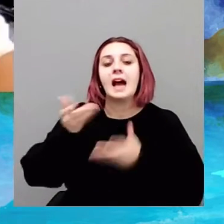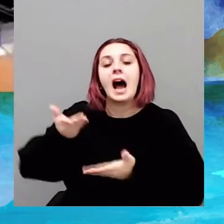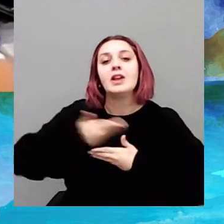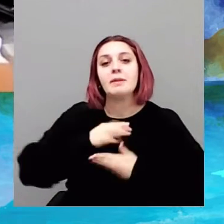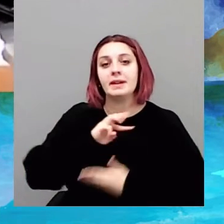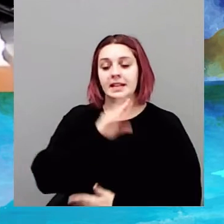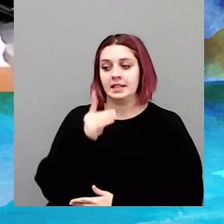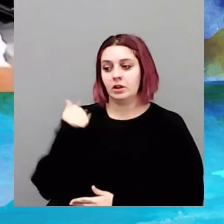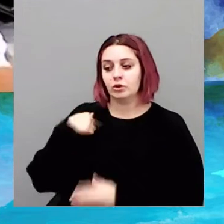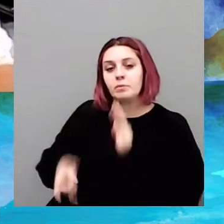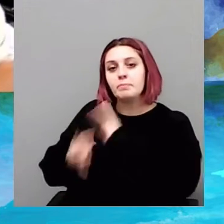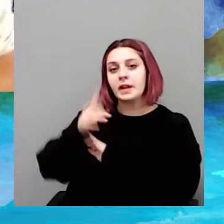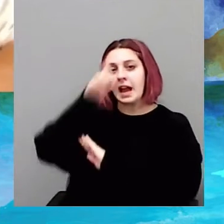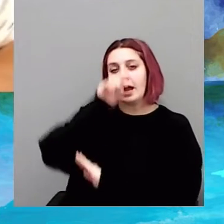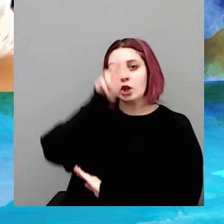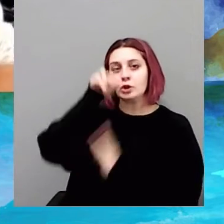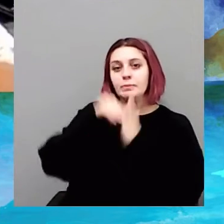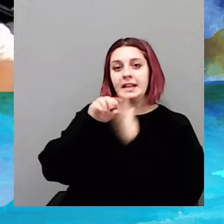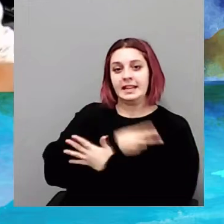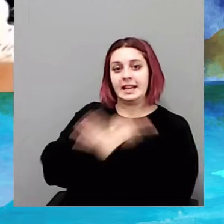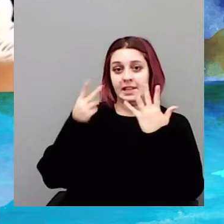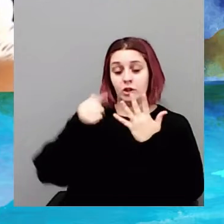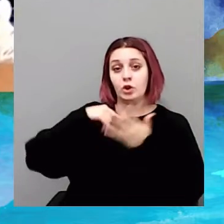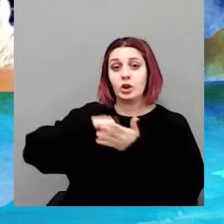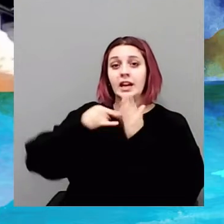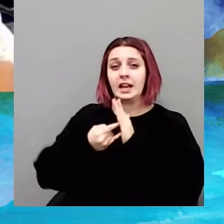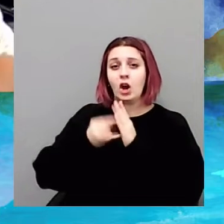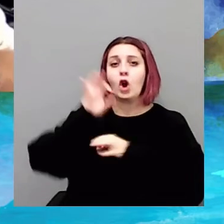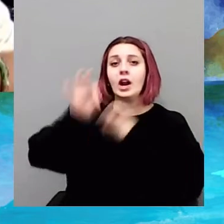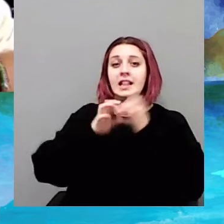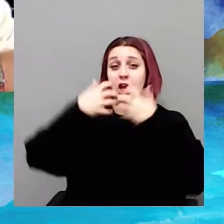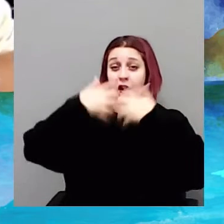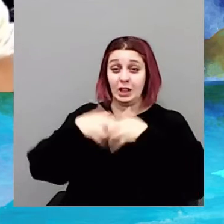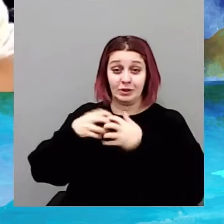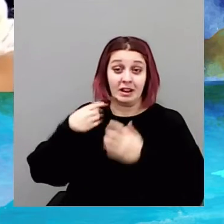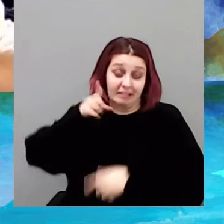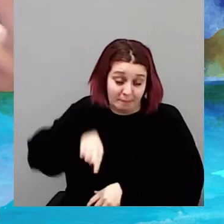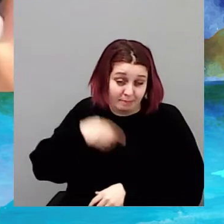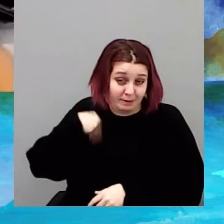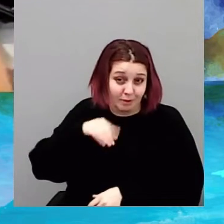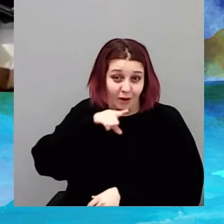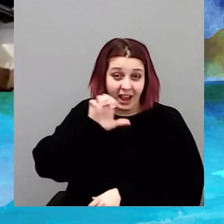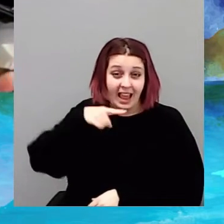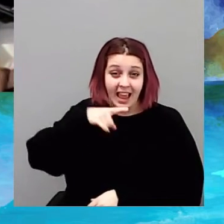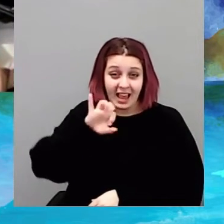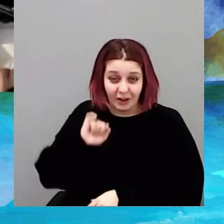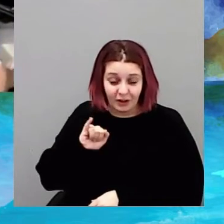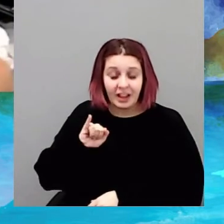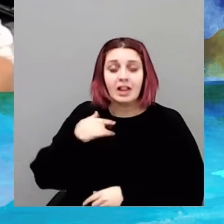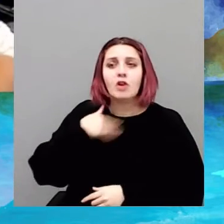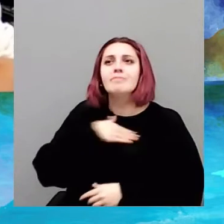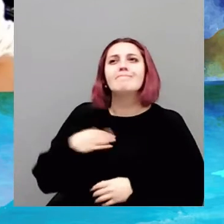you what we do at Ayudamed 3D. We started in 2017. I'm